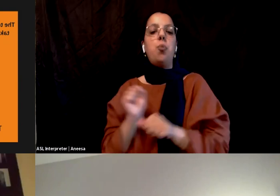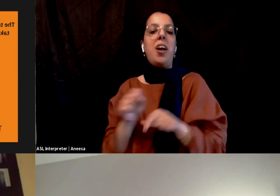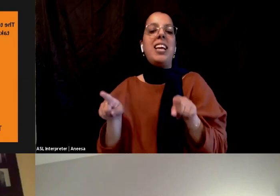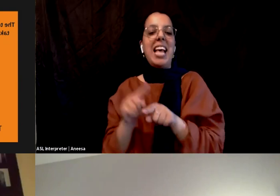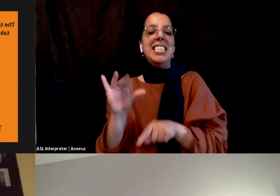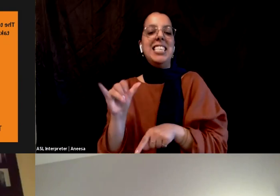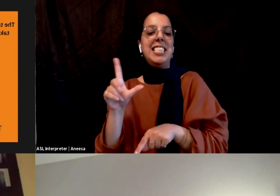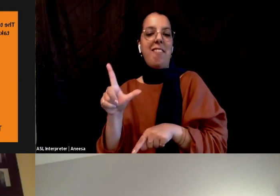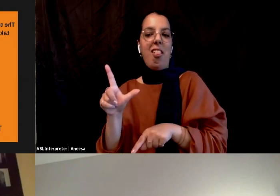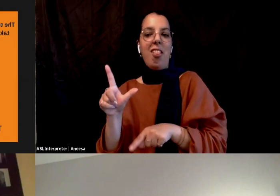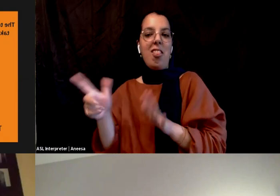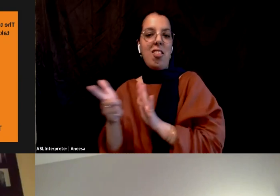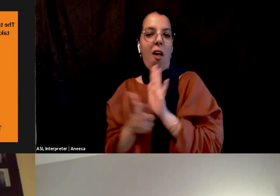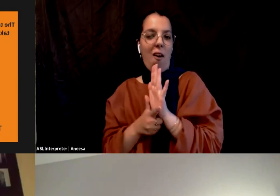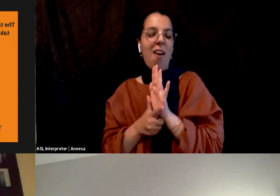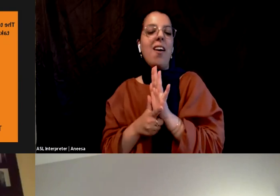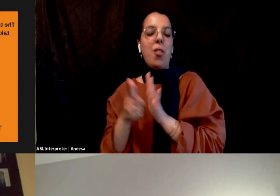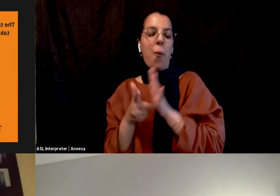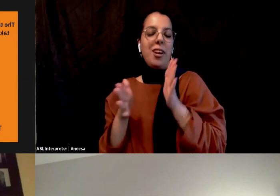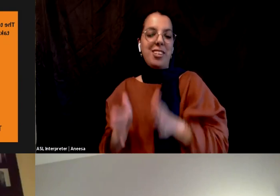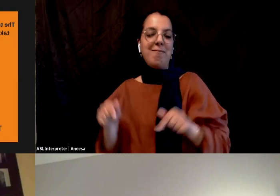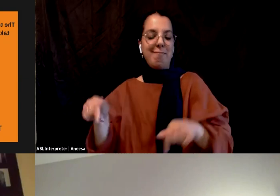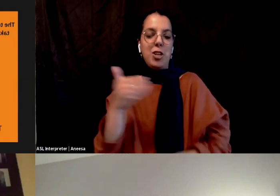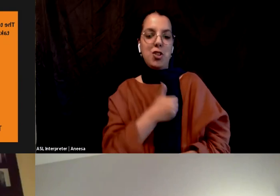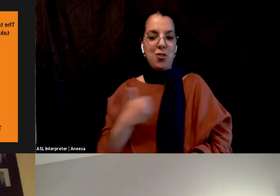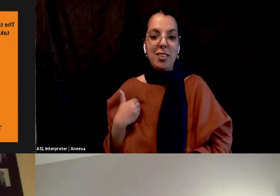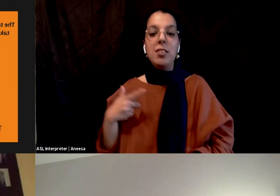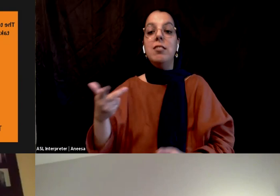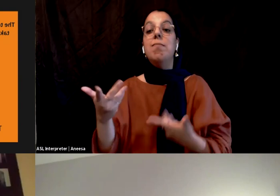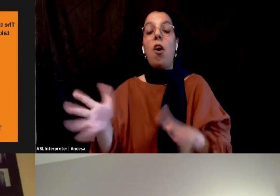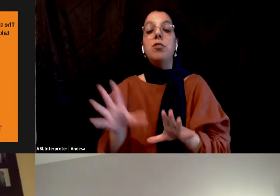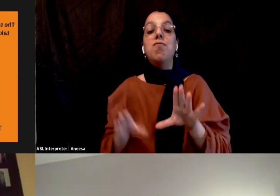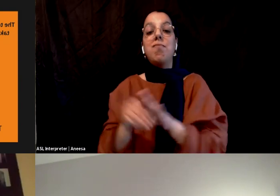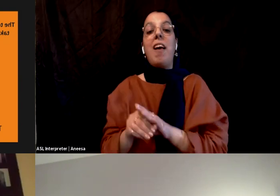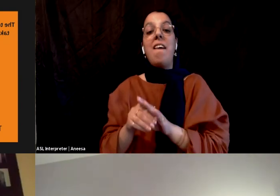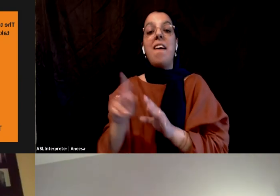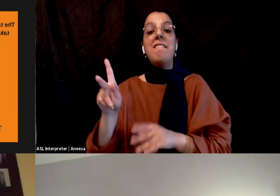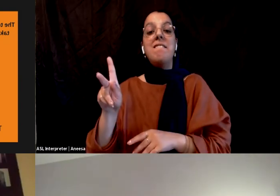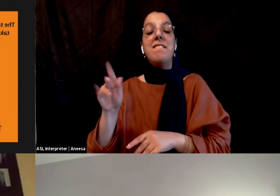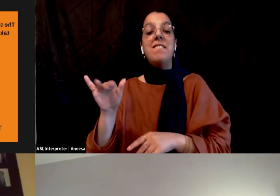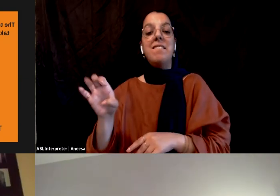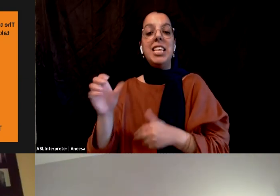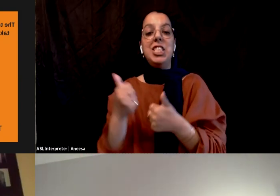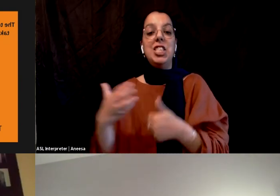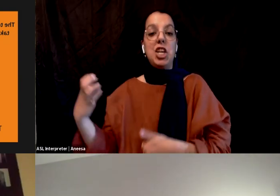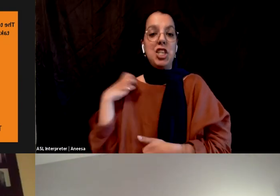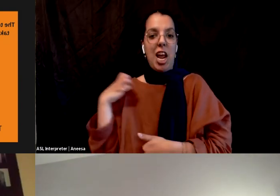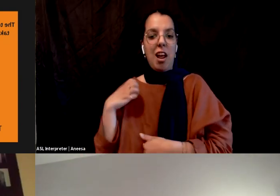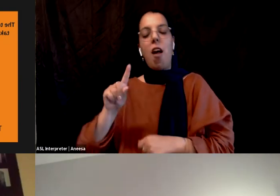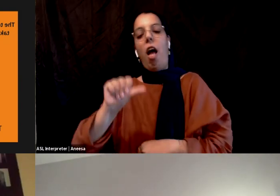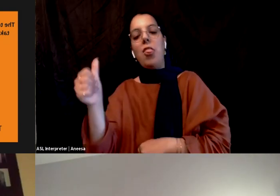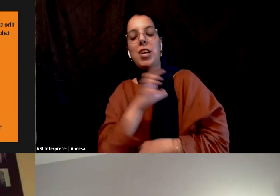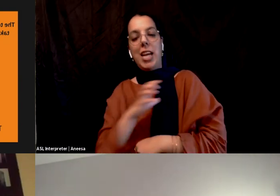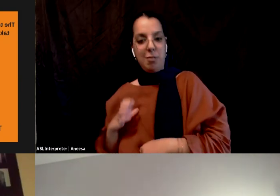Chief LaRocca also serves as the Vice Chair for the Ogimawash Tribal Council is an elected director on the First Nations